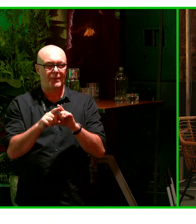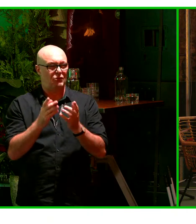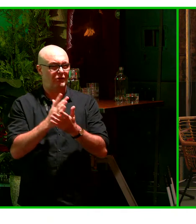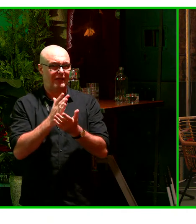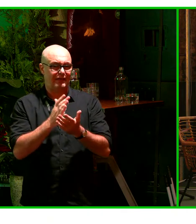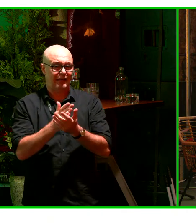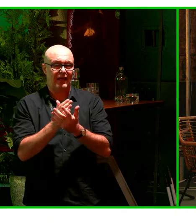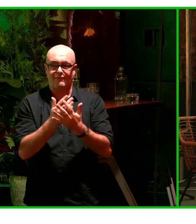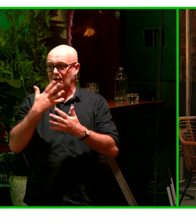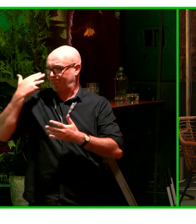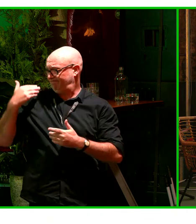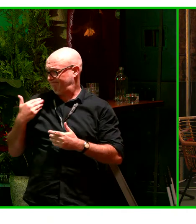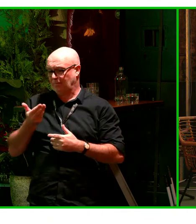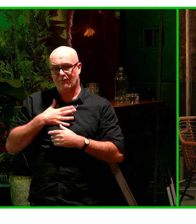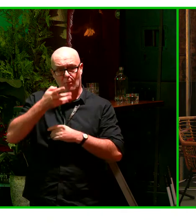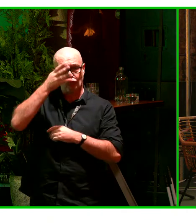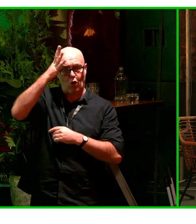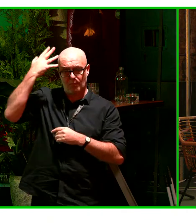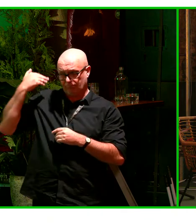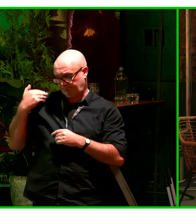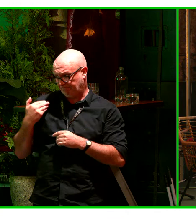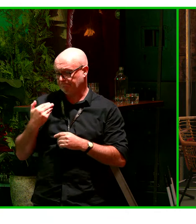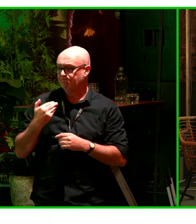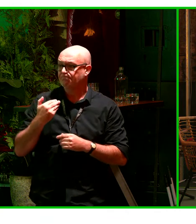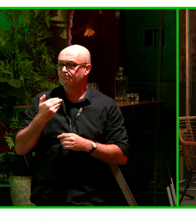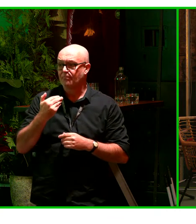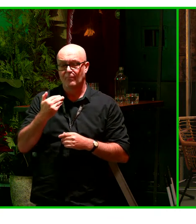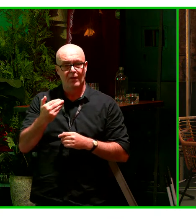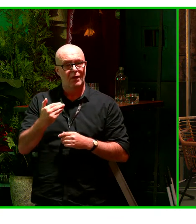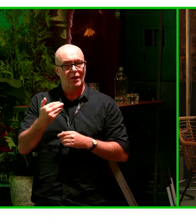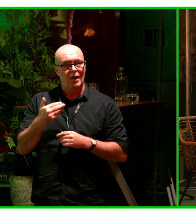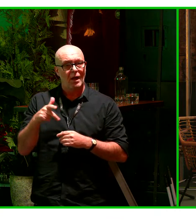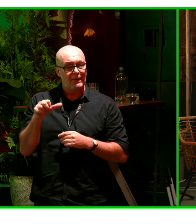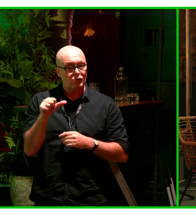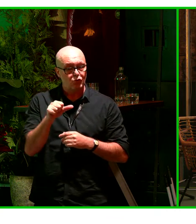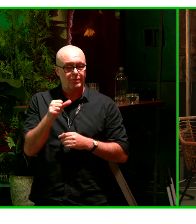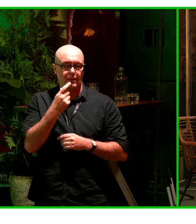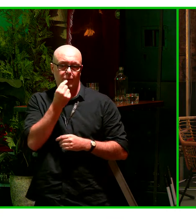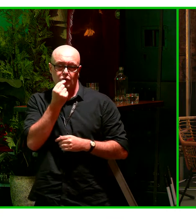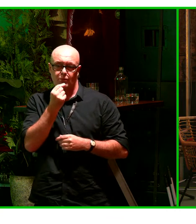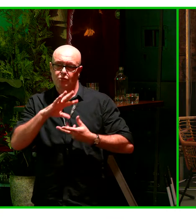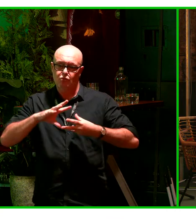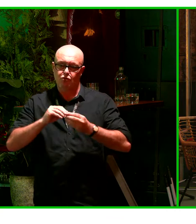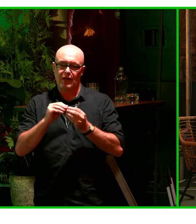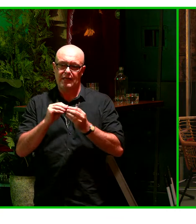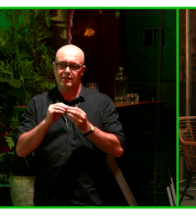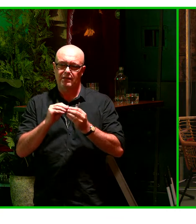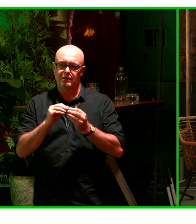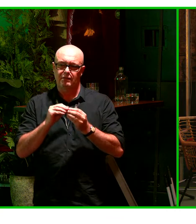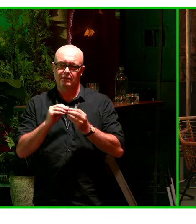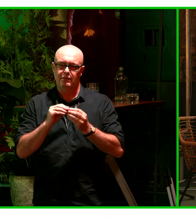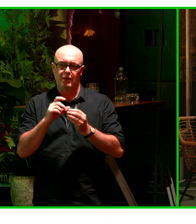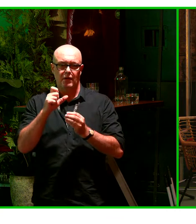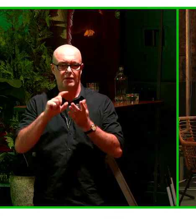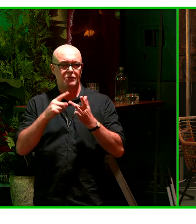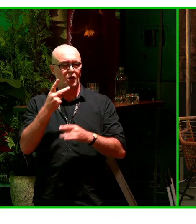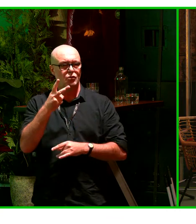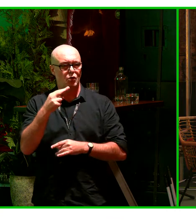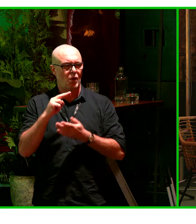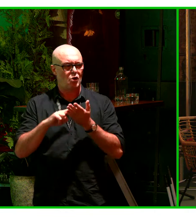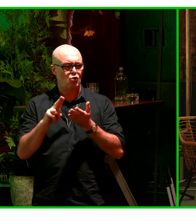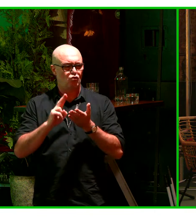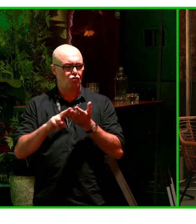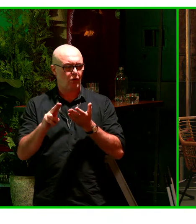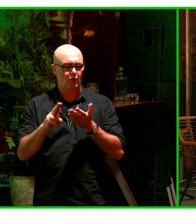times, and I'm told that Tata Chemicals will be able to make a carbon neutral sodium bicarbonate, which is basically a carbon neutral